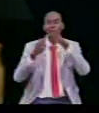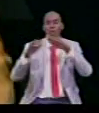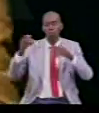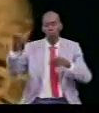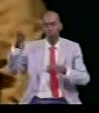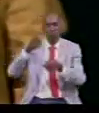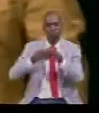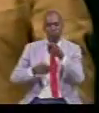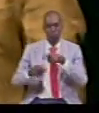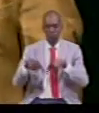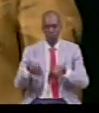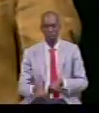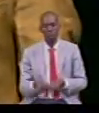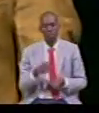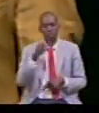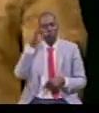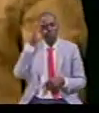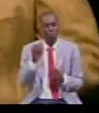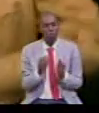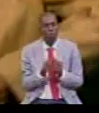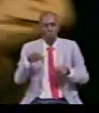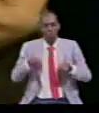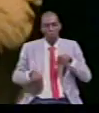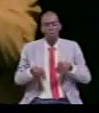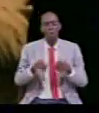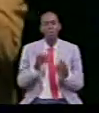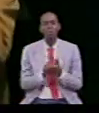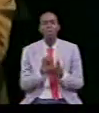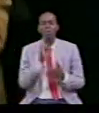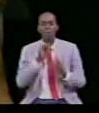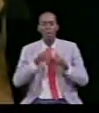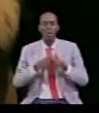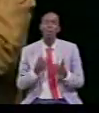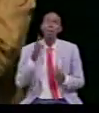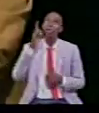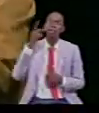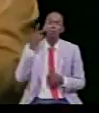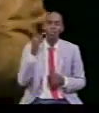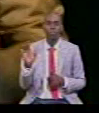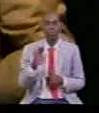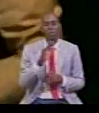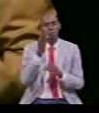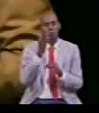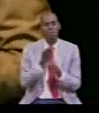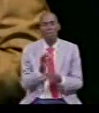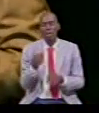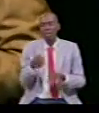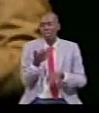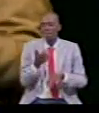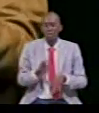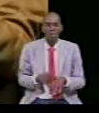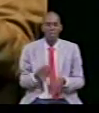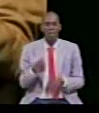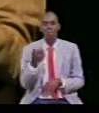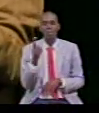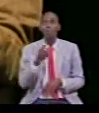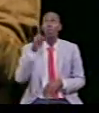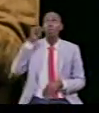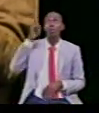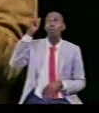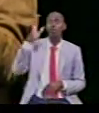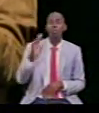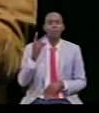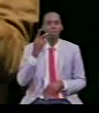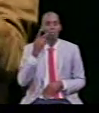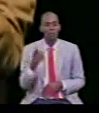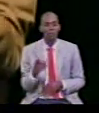saw their faith. Anywhere, anytime, God the Almighty says faith, faith in